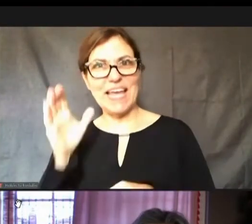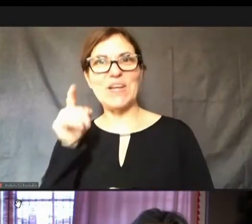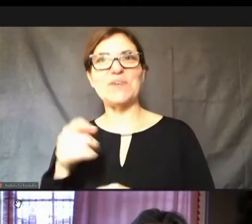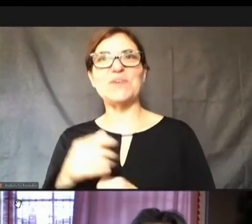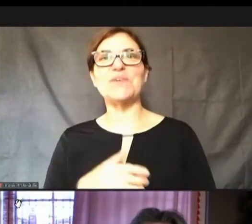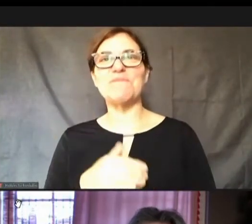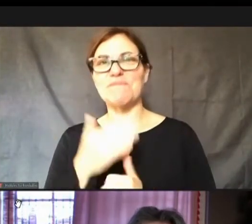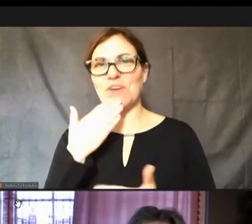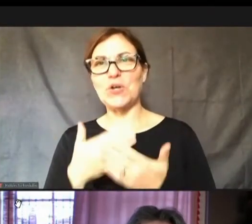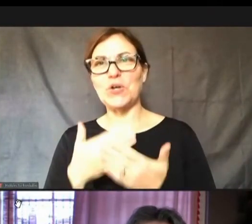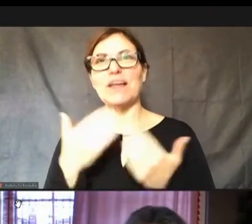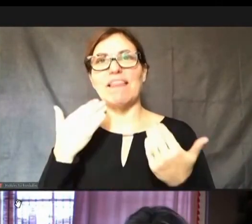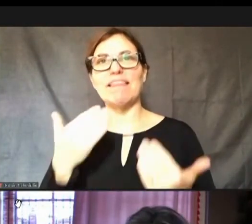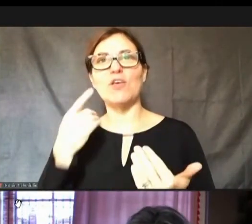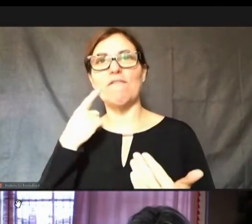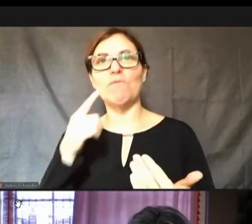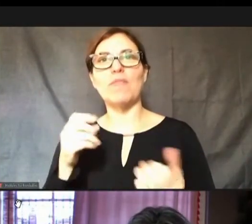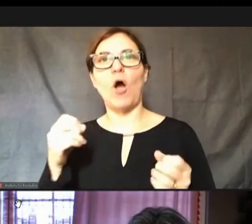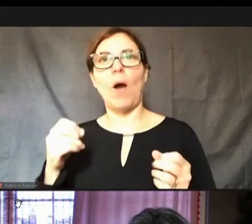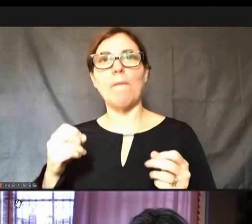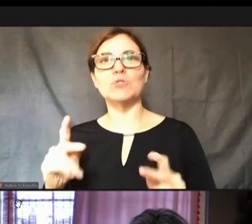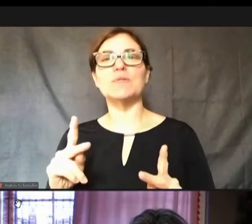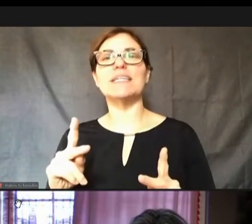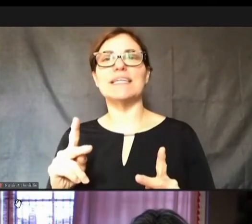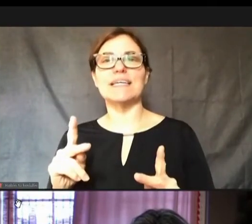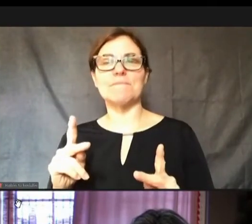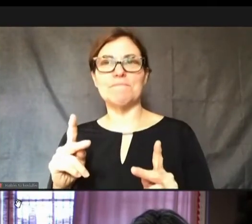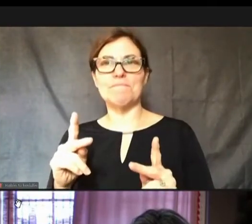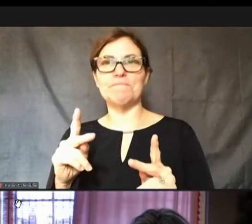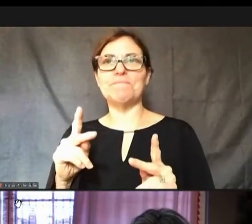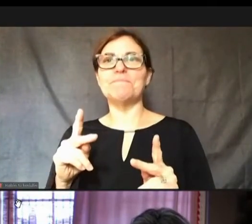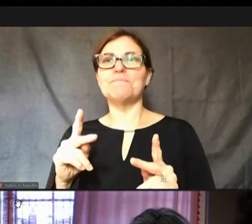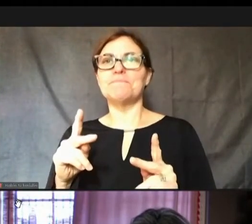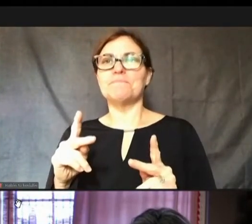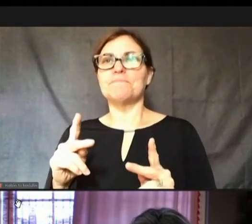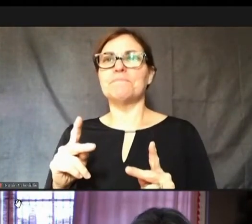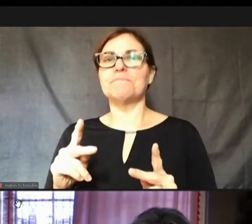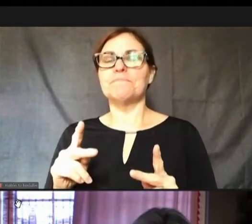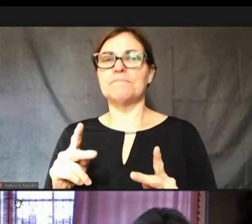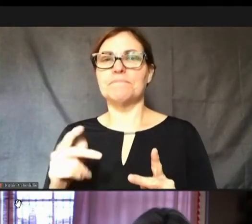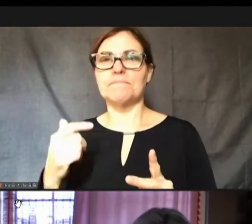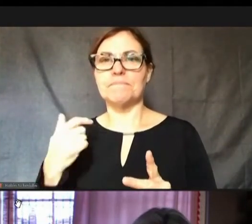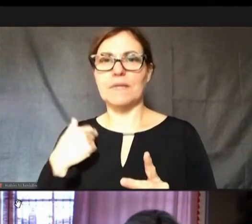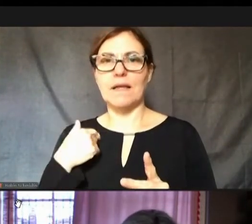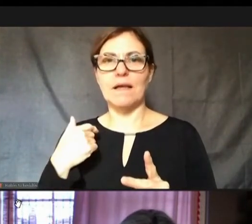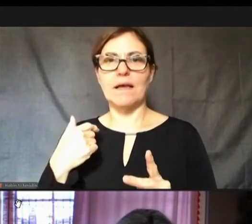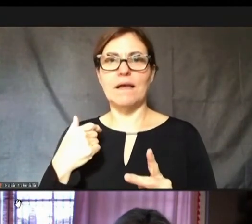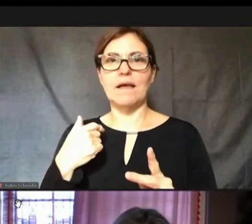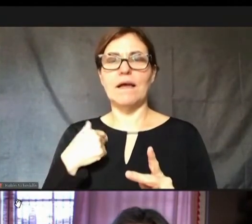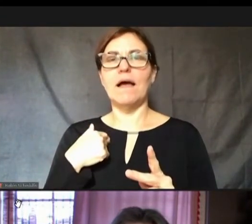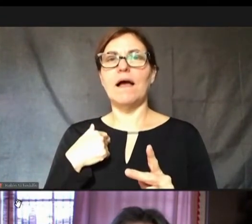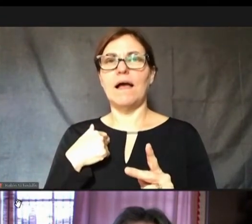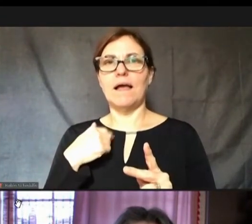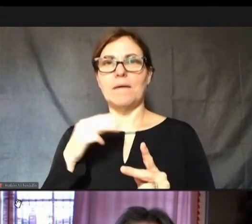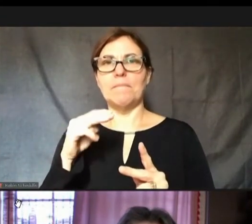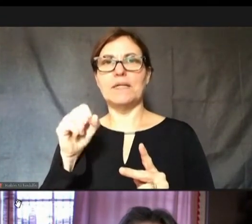you for the opportunity. I'm Arlette Williams. I'm the executive director